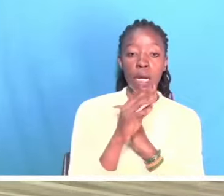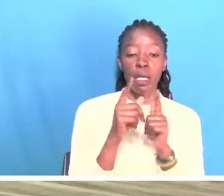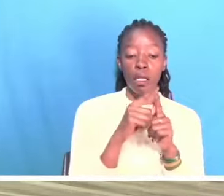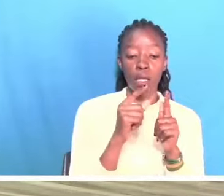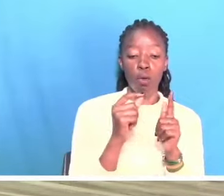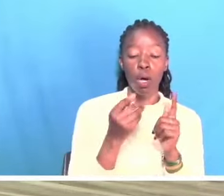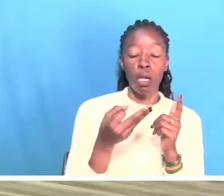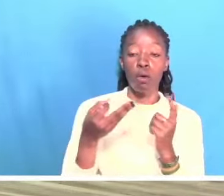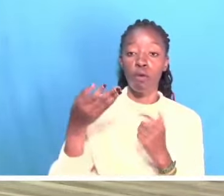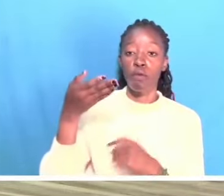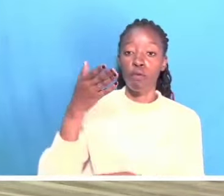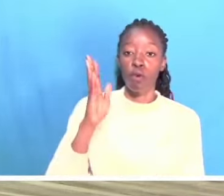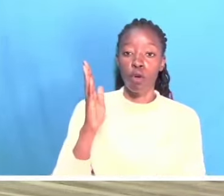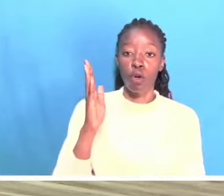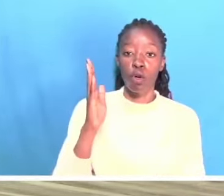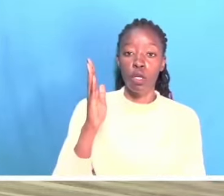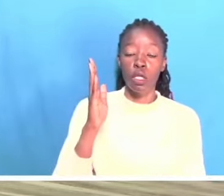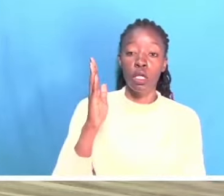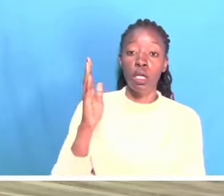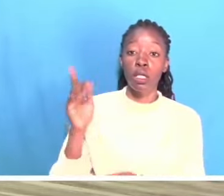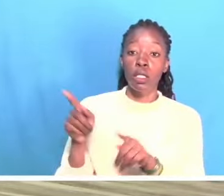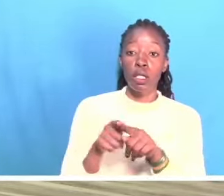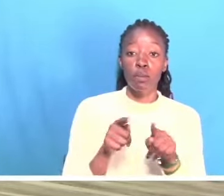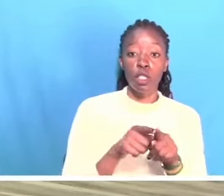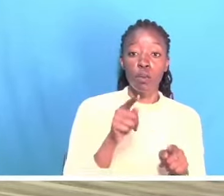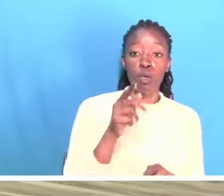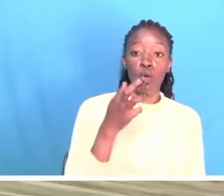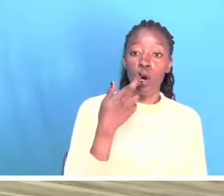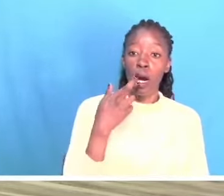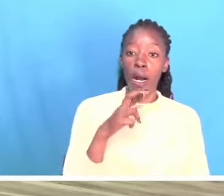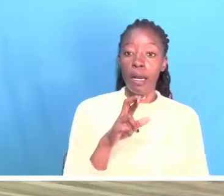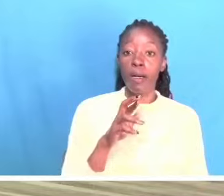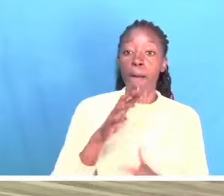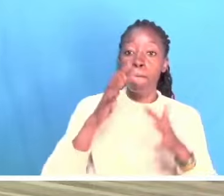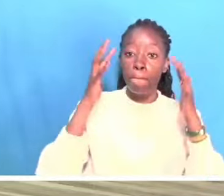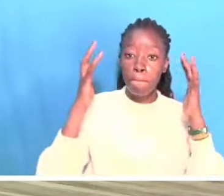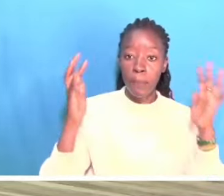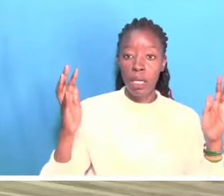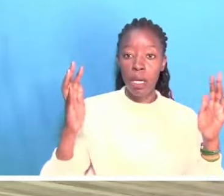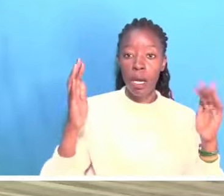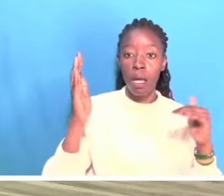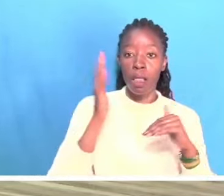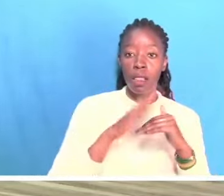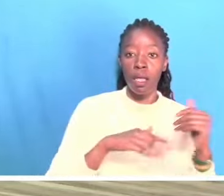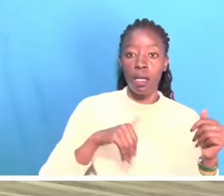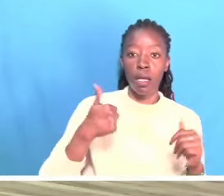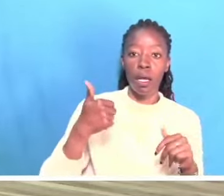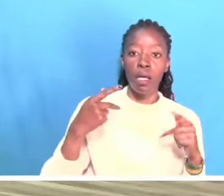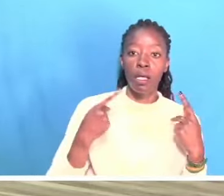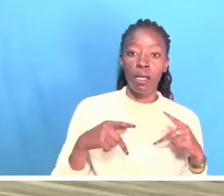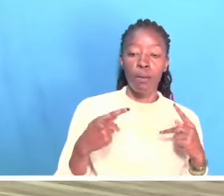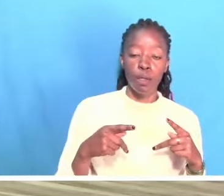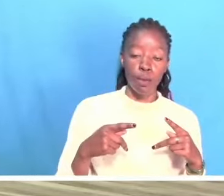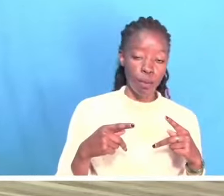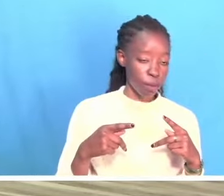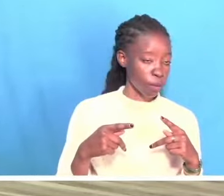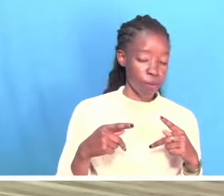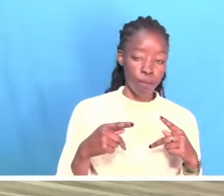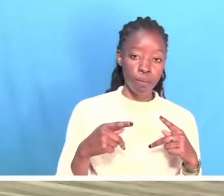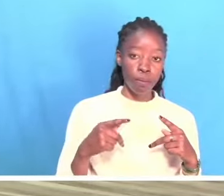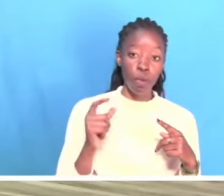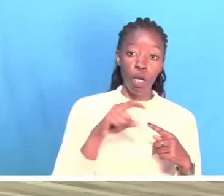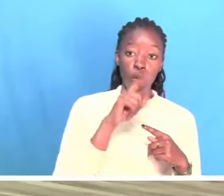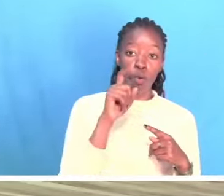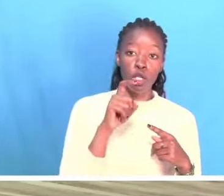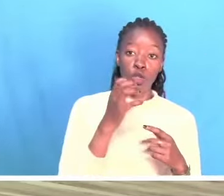superior than the rest of the world. That is true. And these are pertinent questions that are and practical questions that we need to ask ourselves as